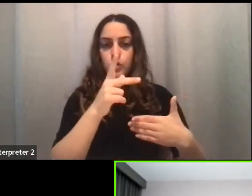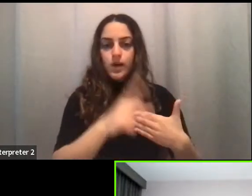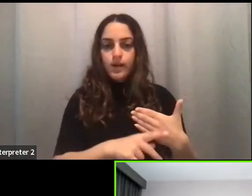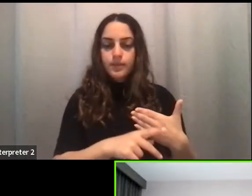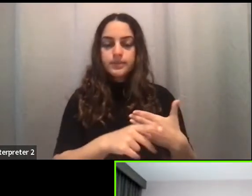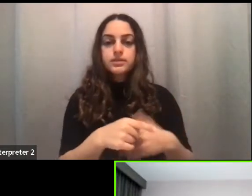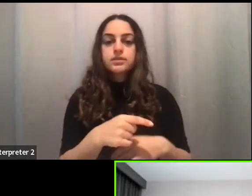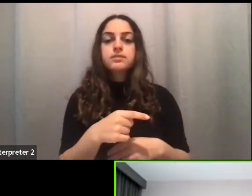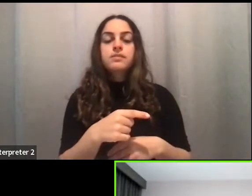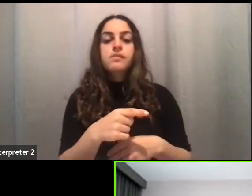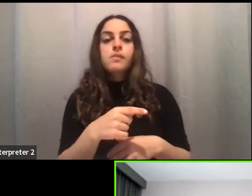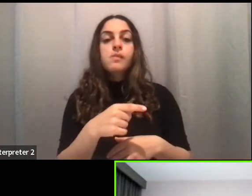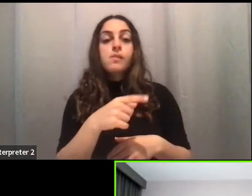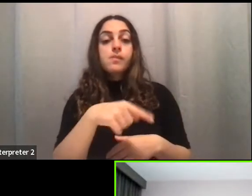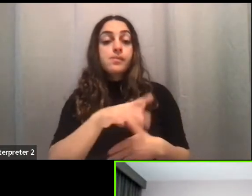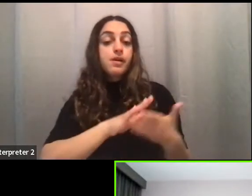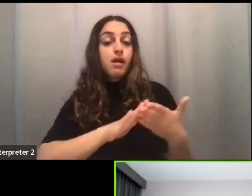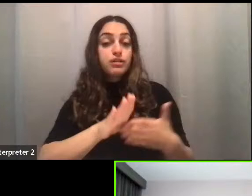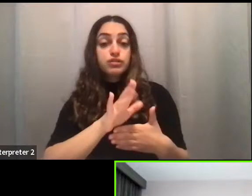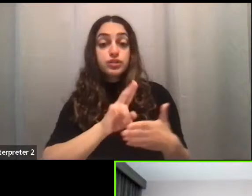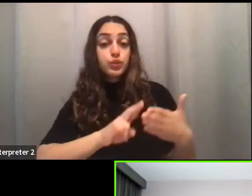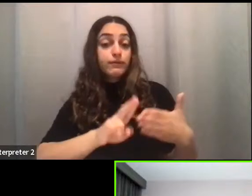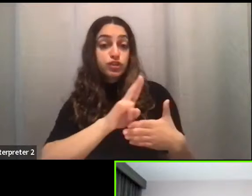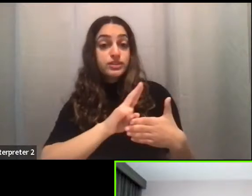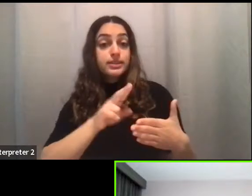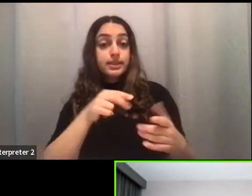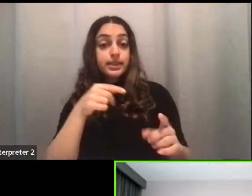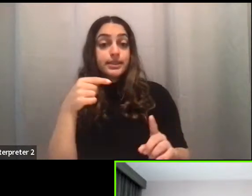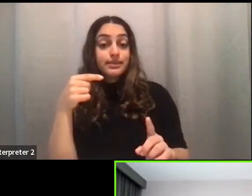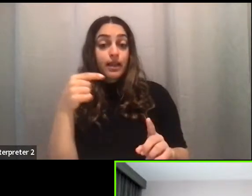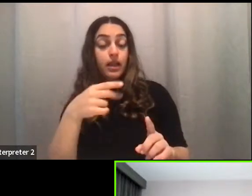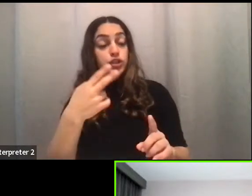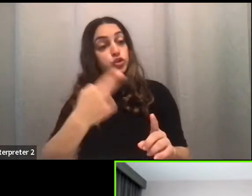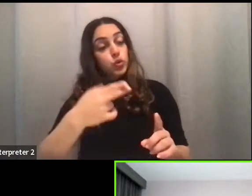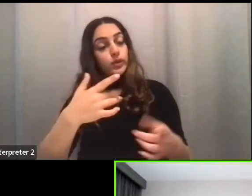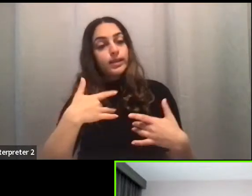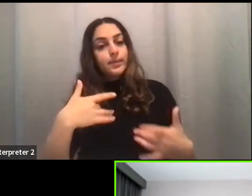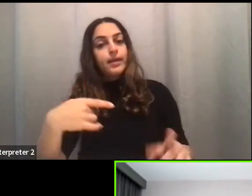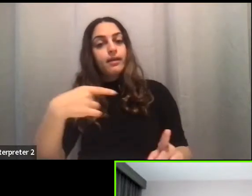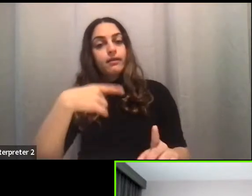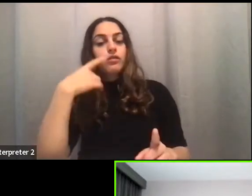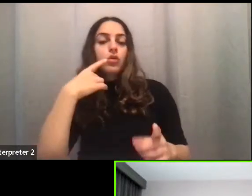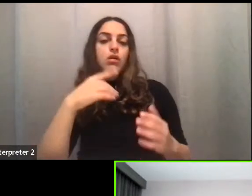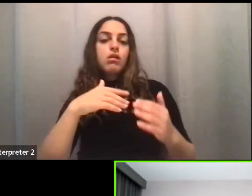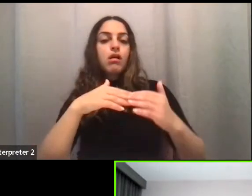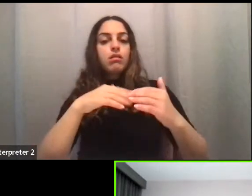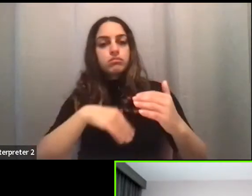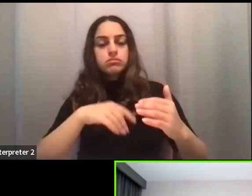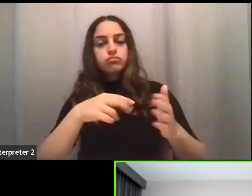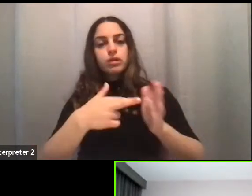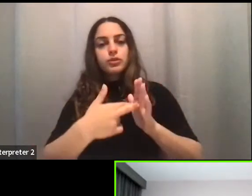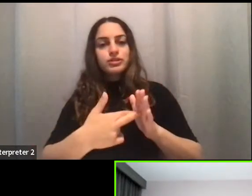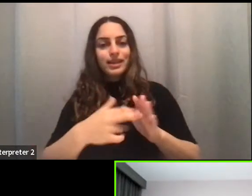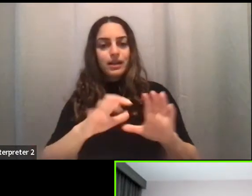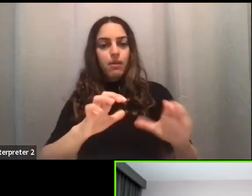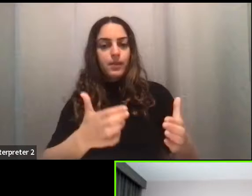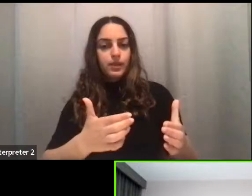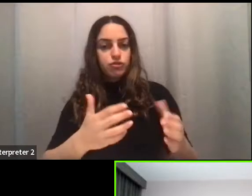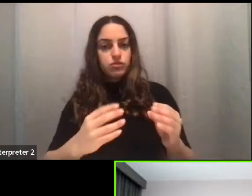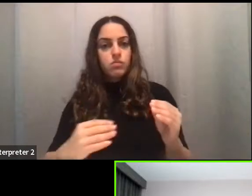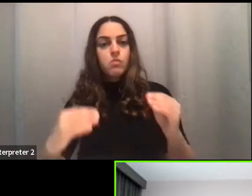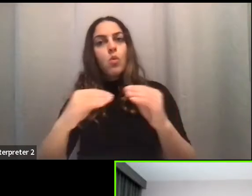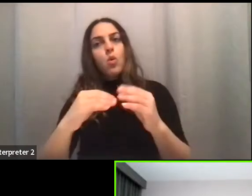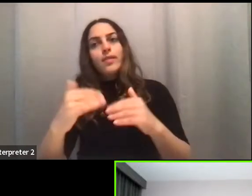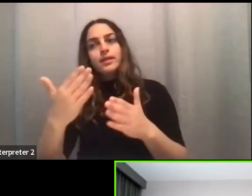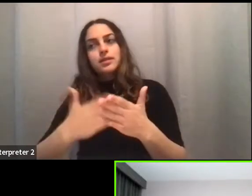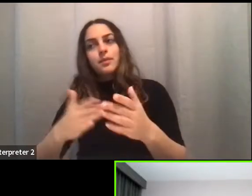are colleges and universities that historically serve underrepresented populations more than some of the big